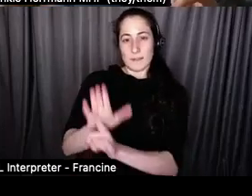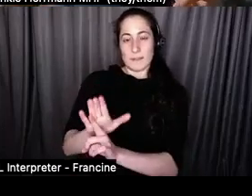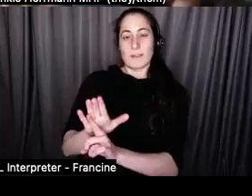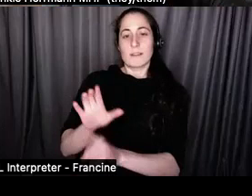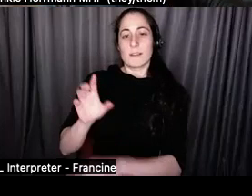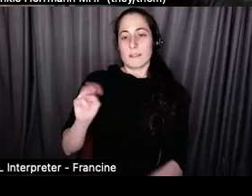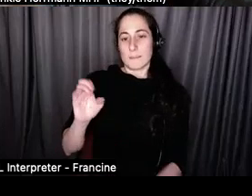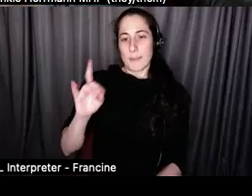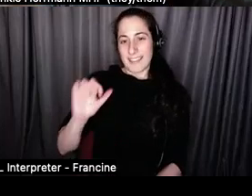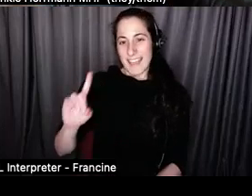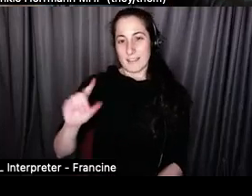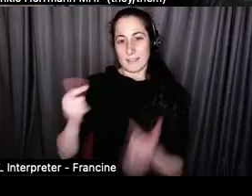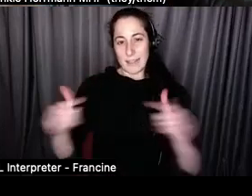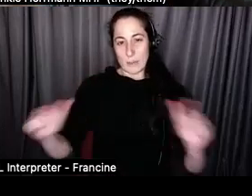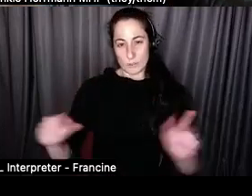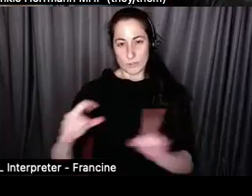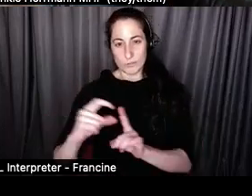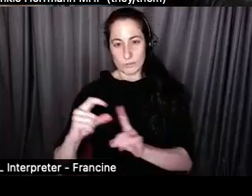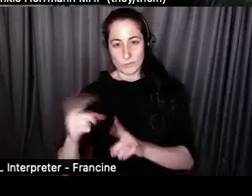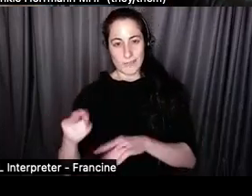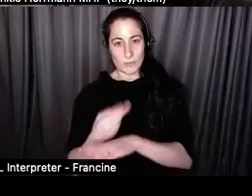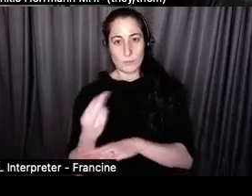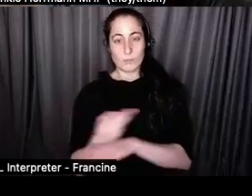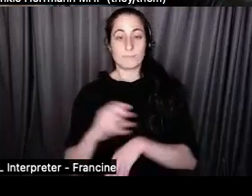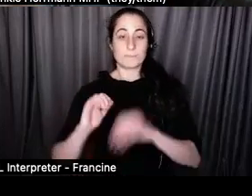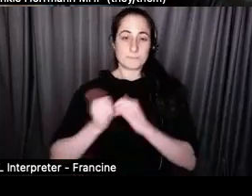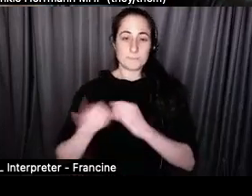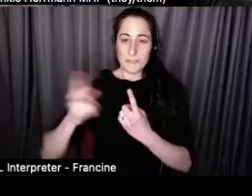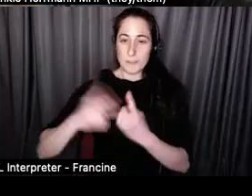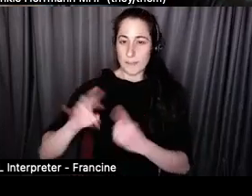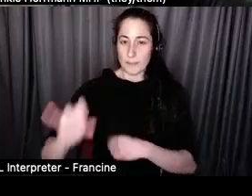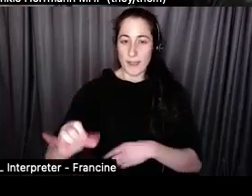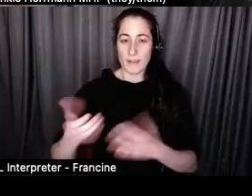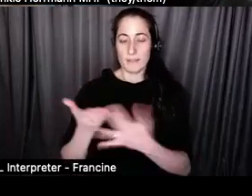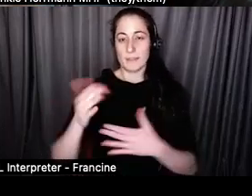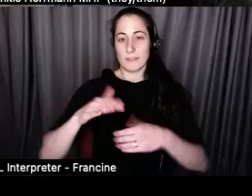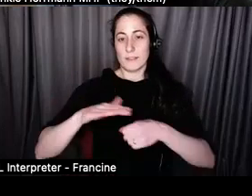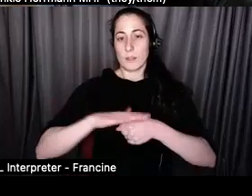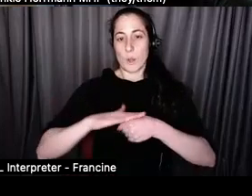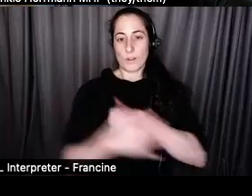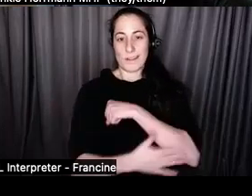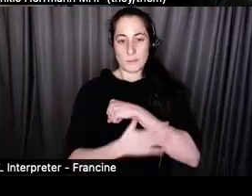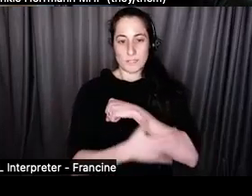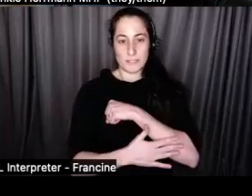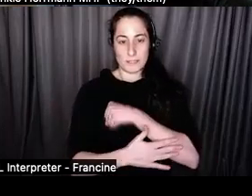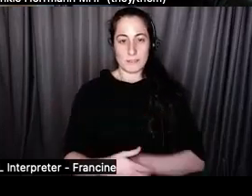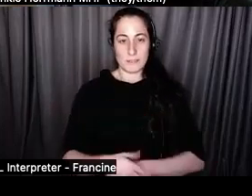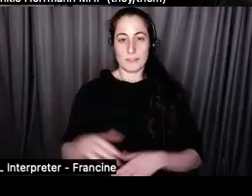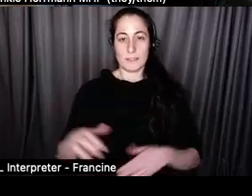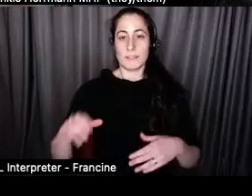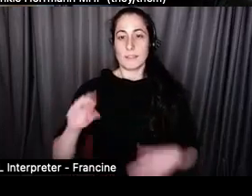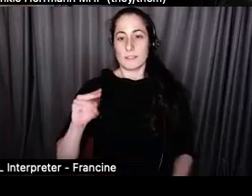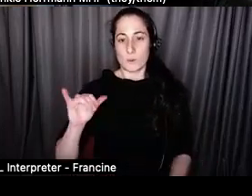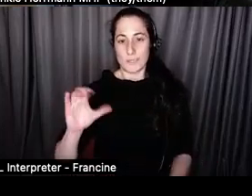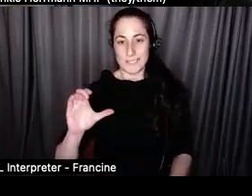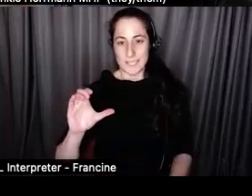me, Medicaid language. The way that you apply for that would be through your local county. In New York City, it's